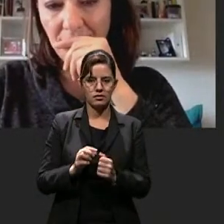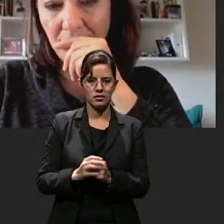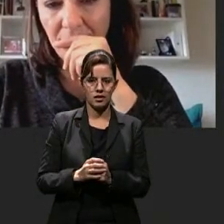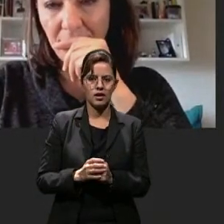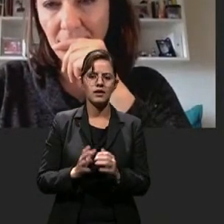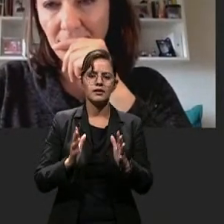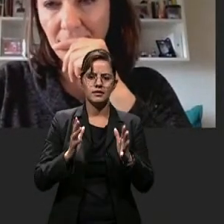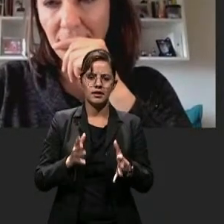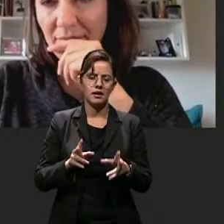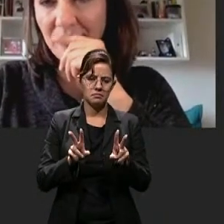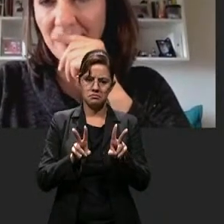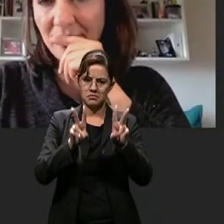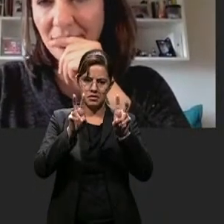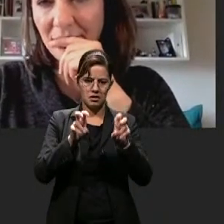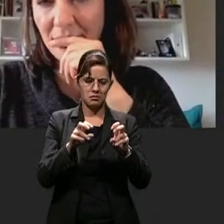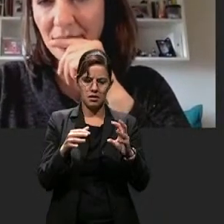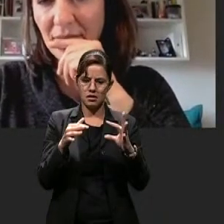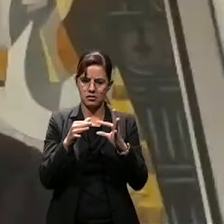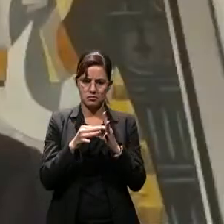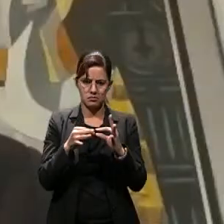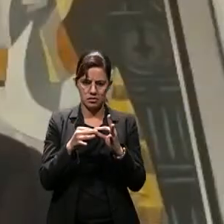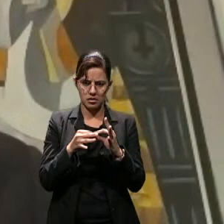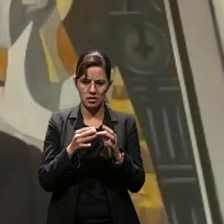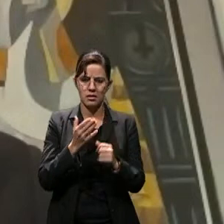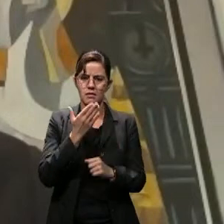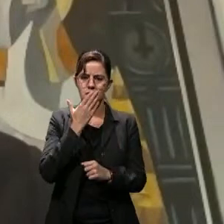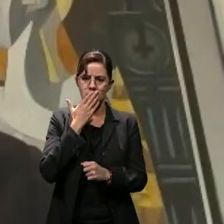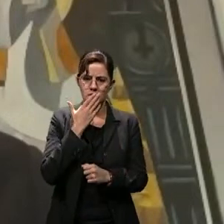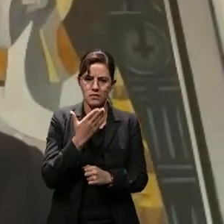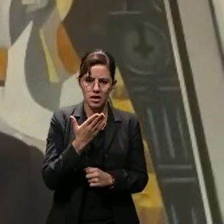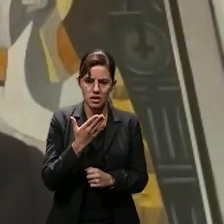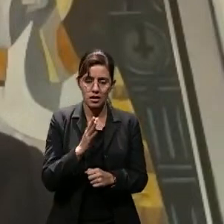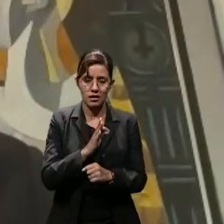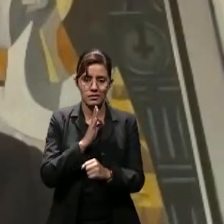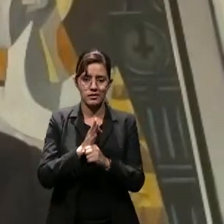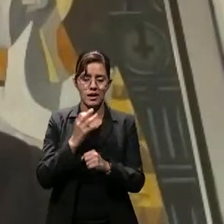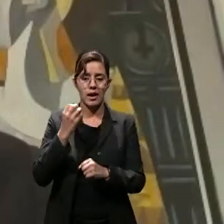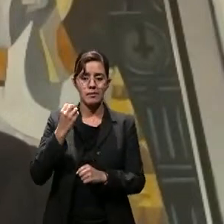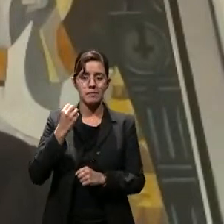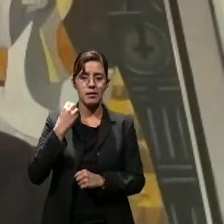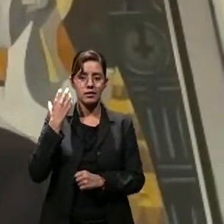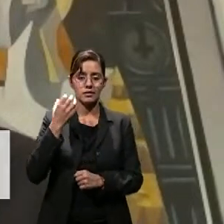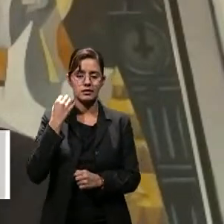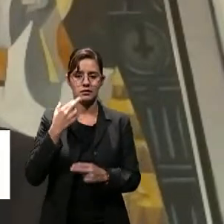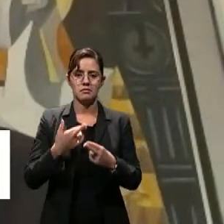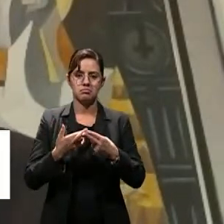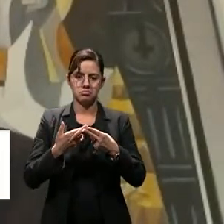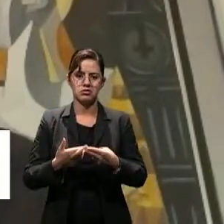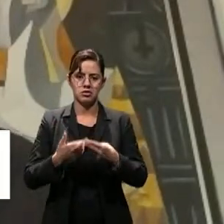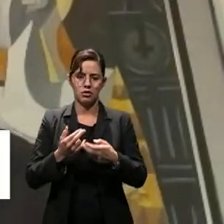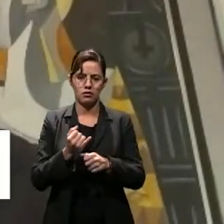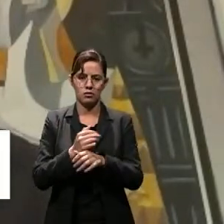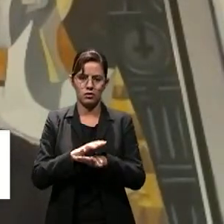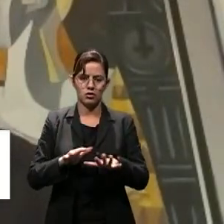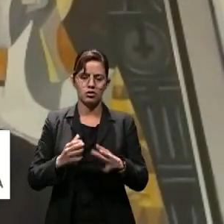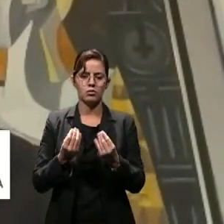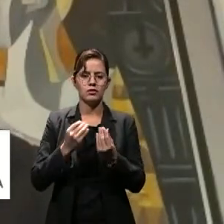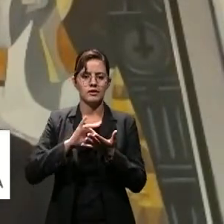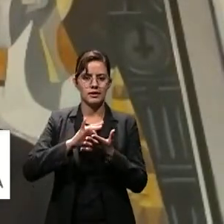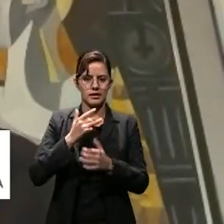I would say that everything has been mentioned. I consider that this panel was